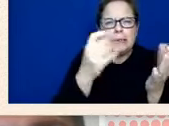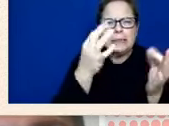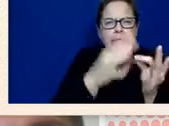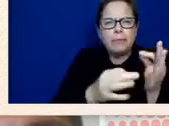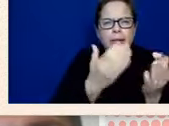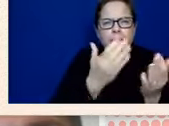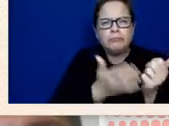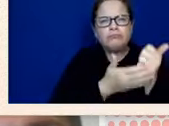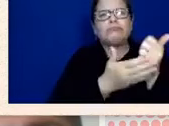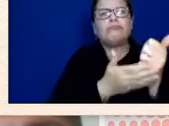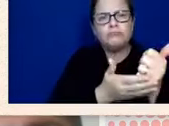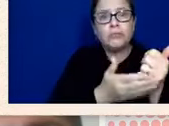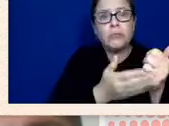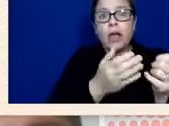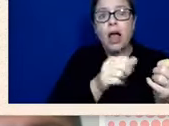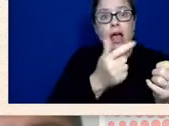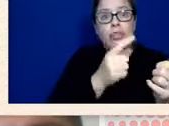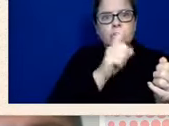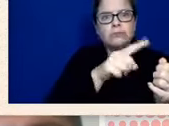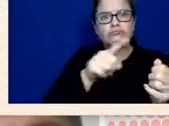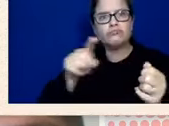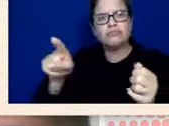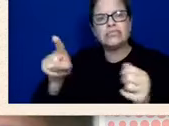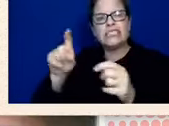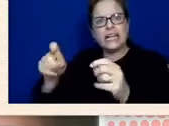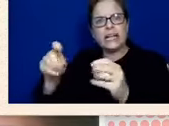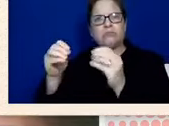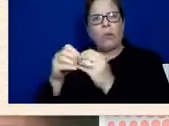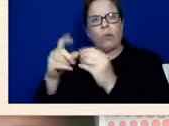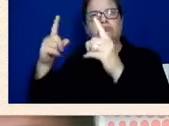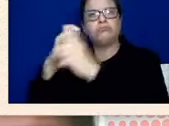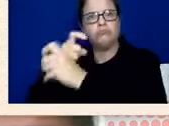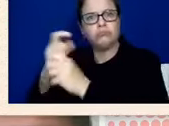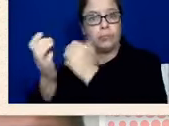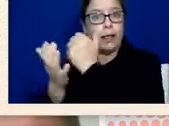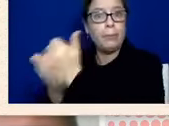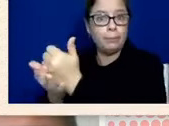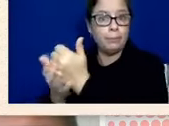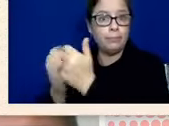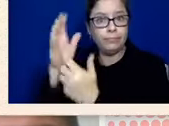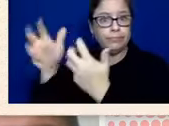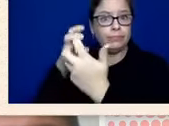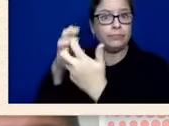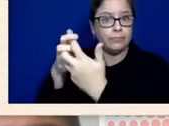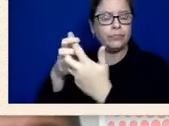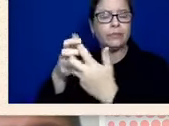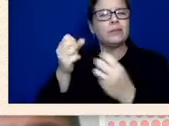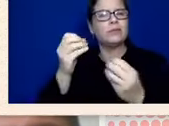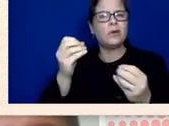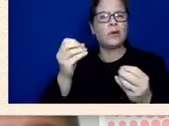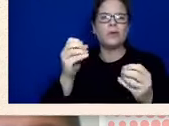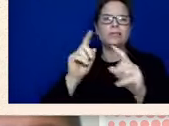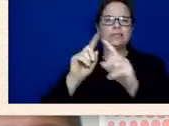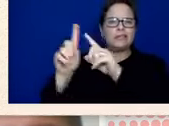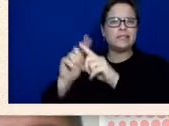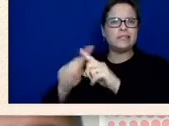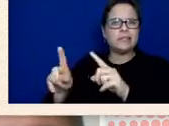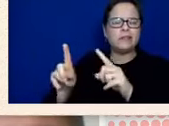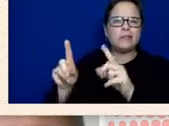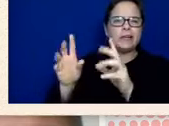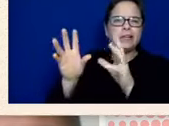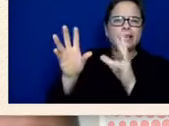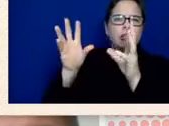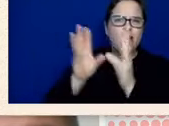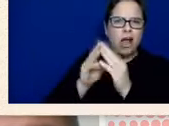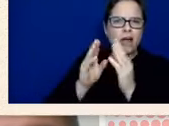like, having being able to actually go to these conferences with our parents has